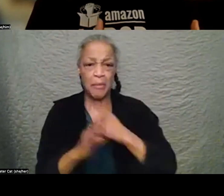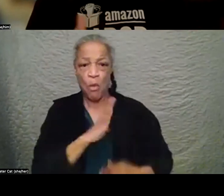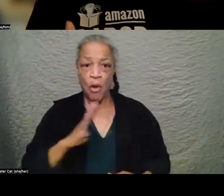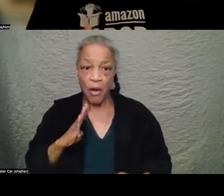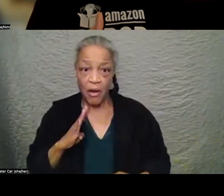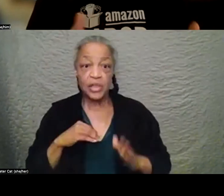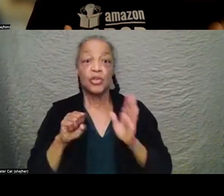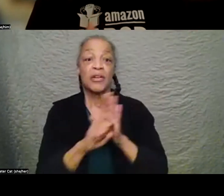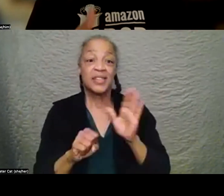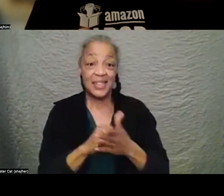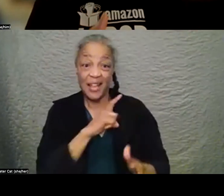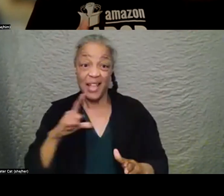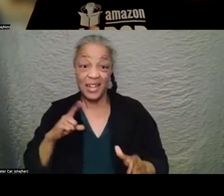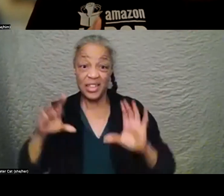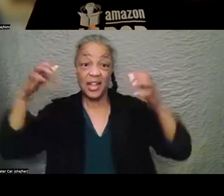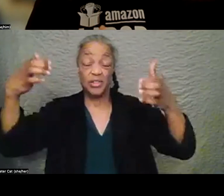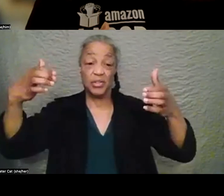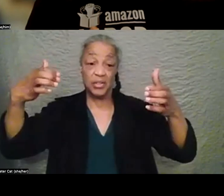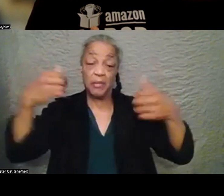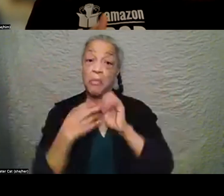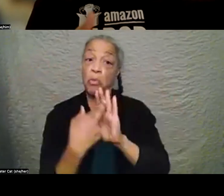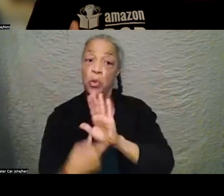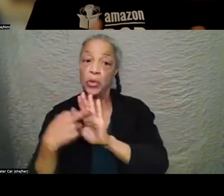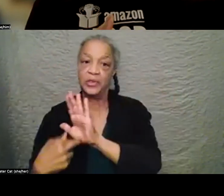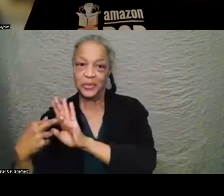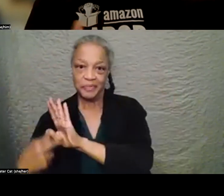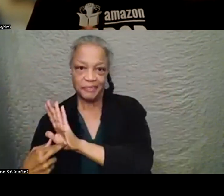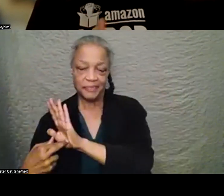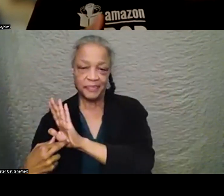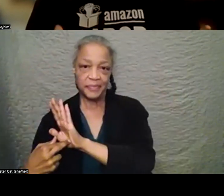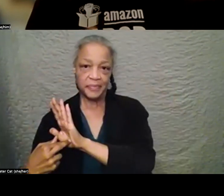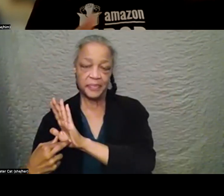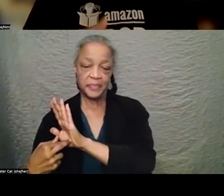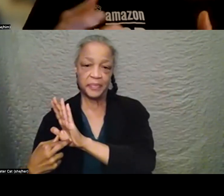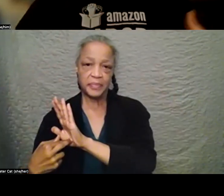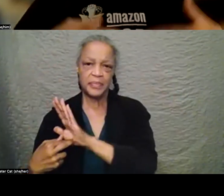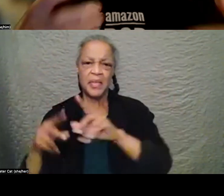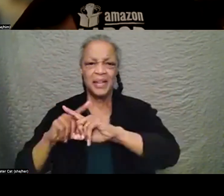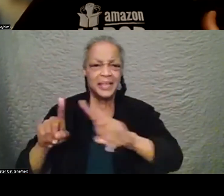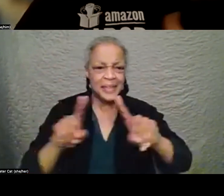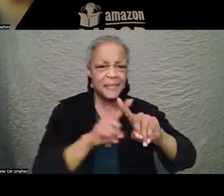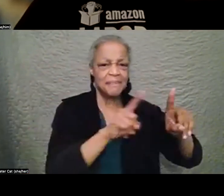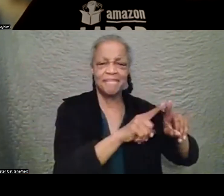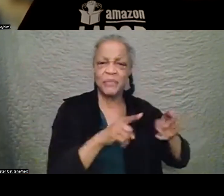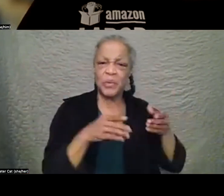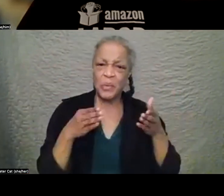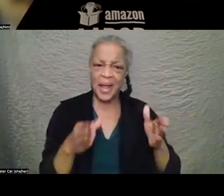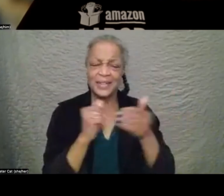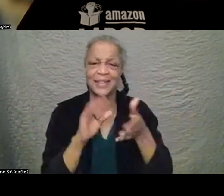state legislatures that make the rules and regulations for that. So there's different ways in which this